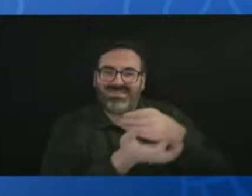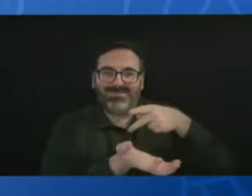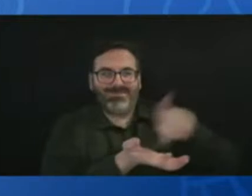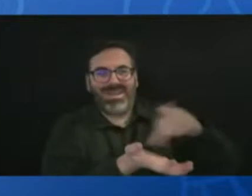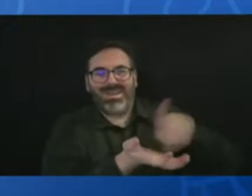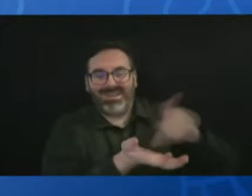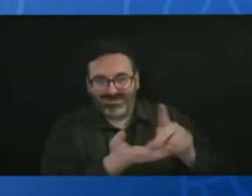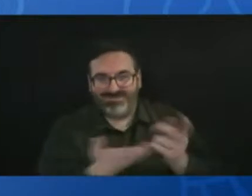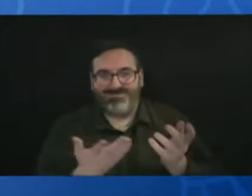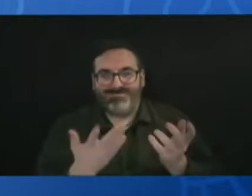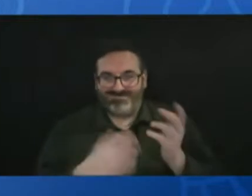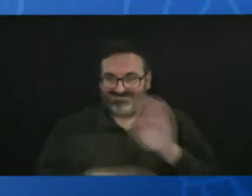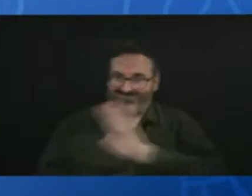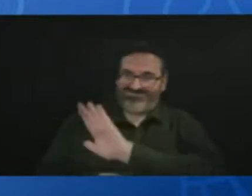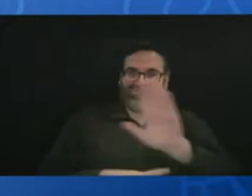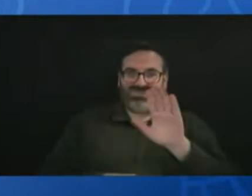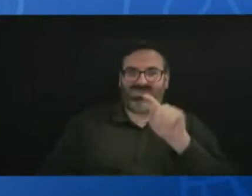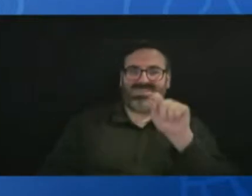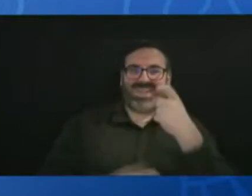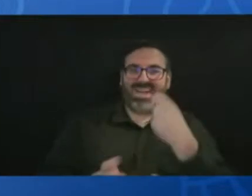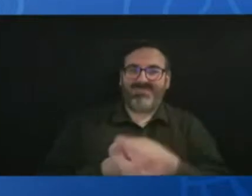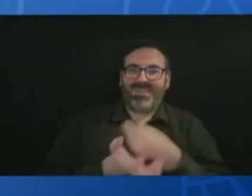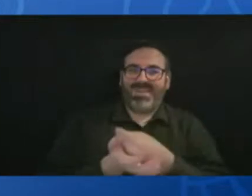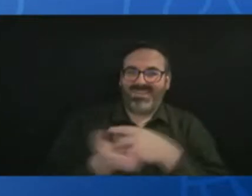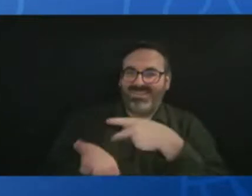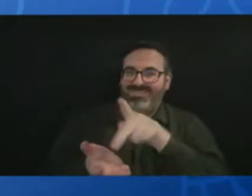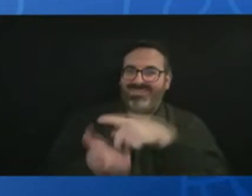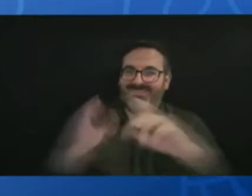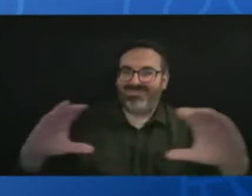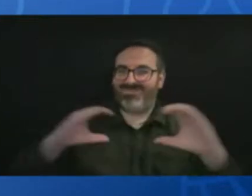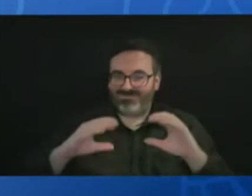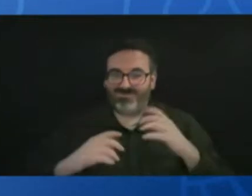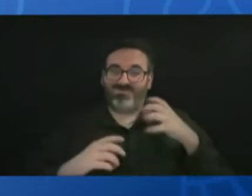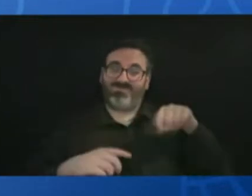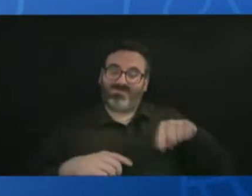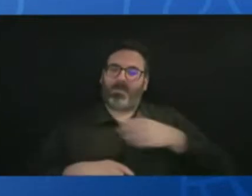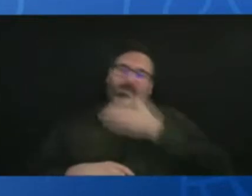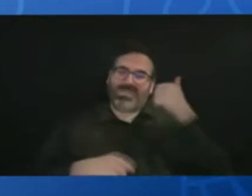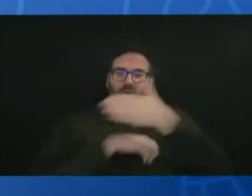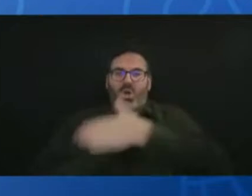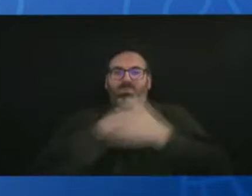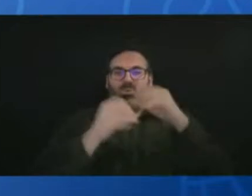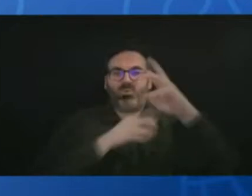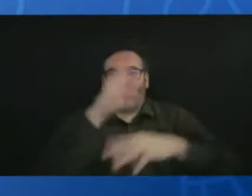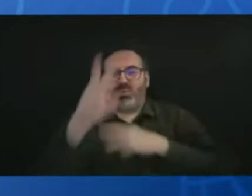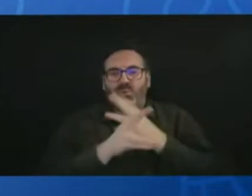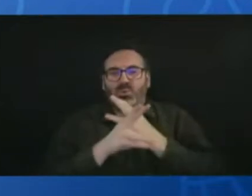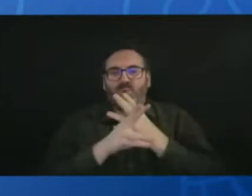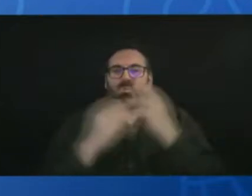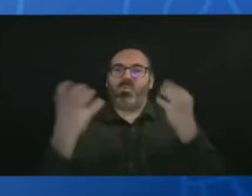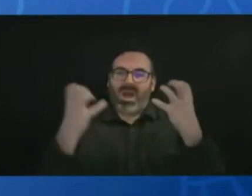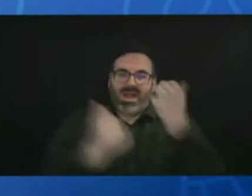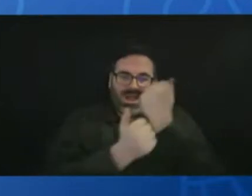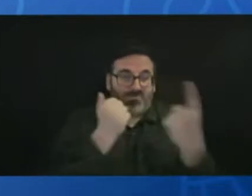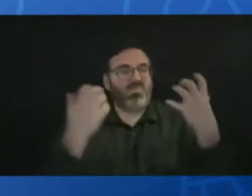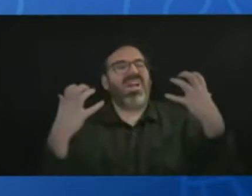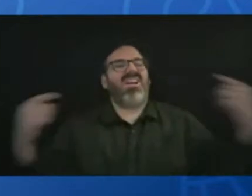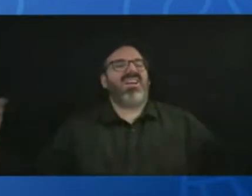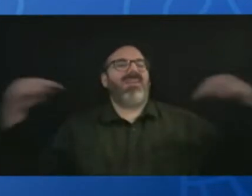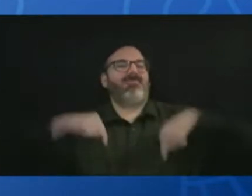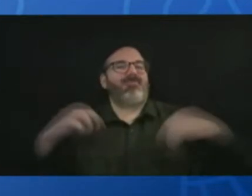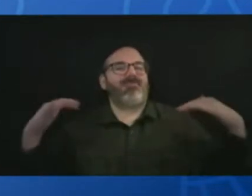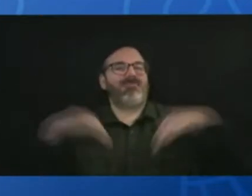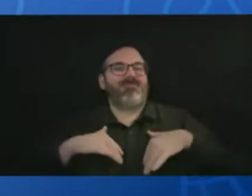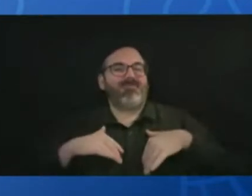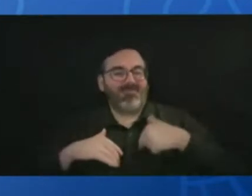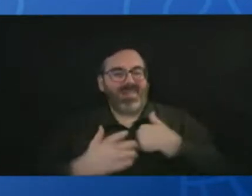best country in the world, and everybody wants to come here, and that we're able to help the world, because that's what this nation is, and that's going